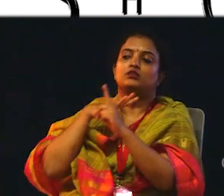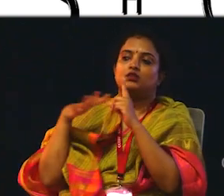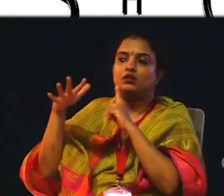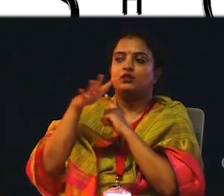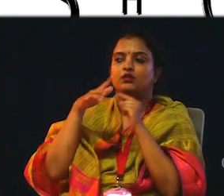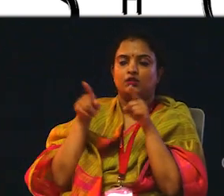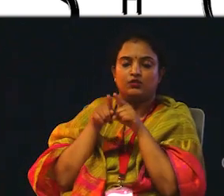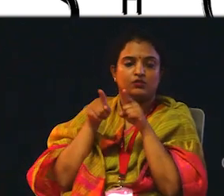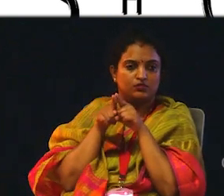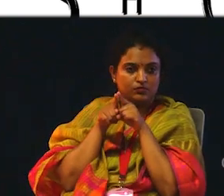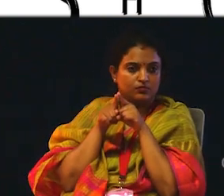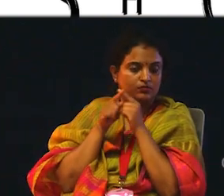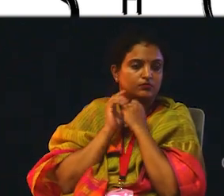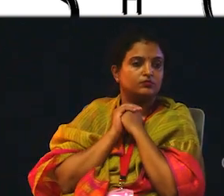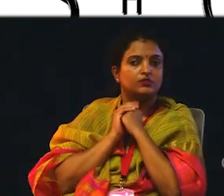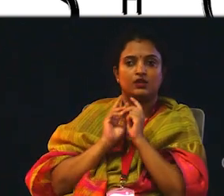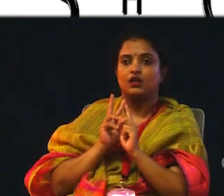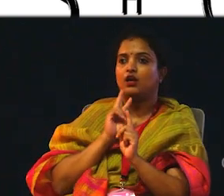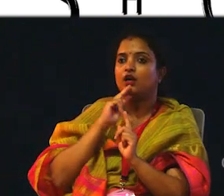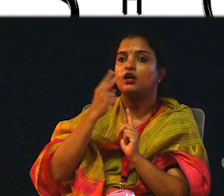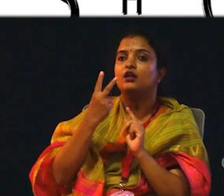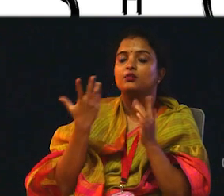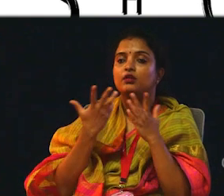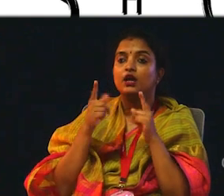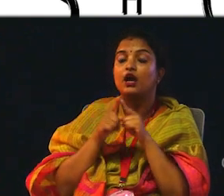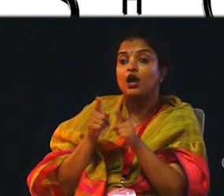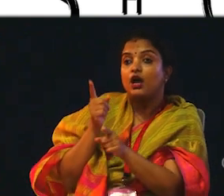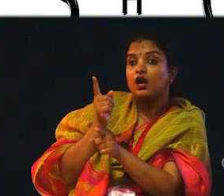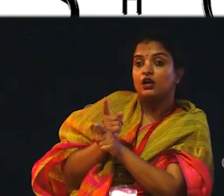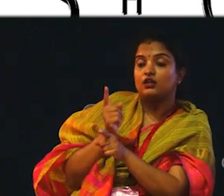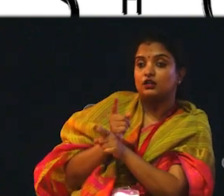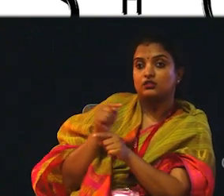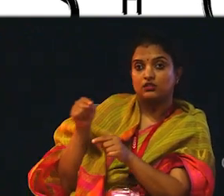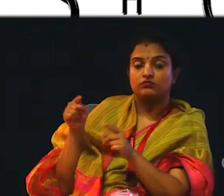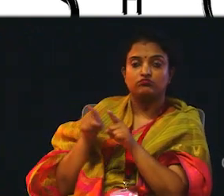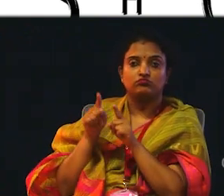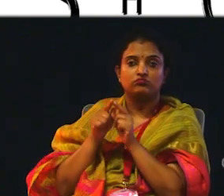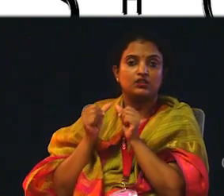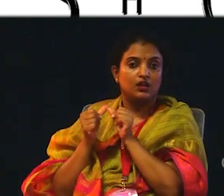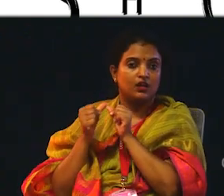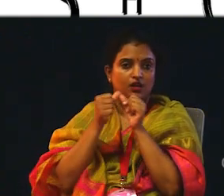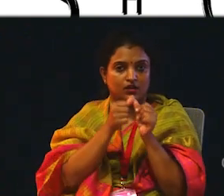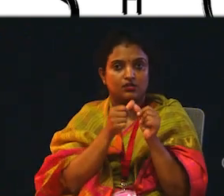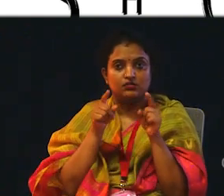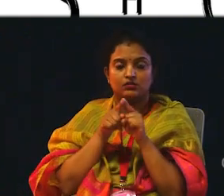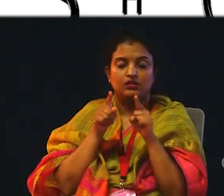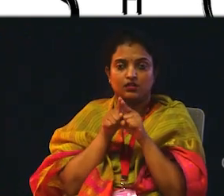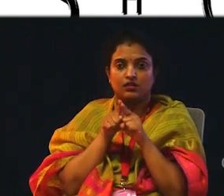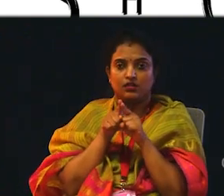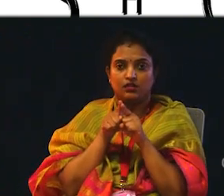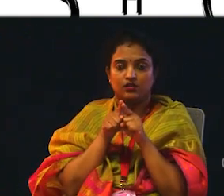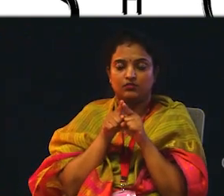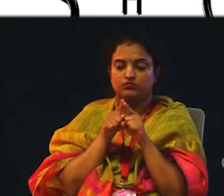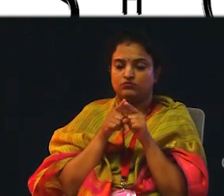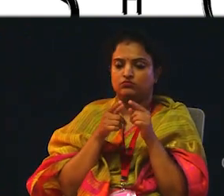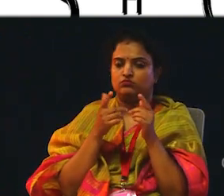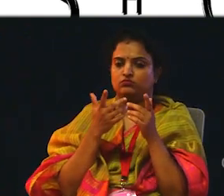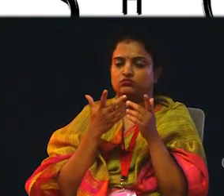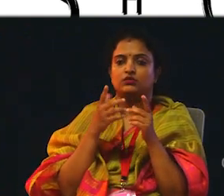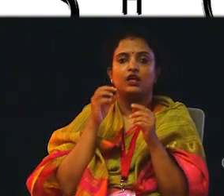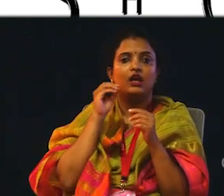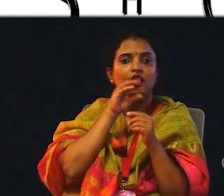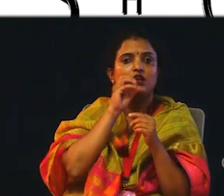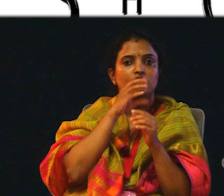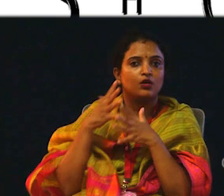case, and the R is the response. The teacher is responsible, therefore, both for the way the child gathers